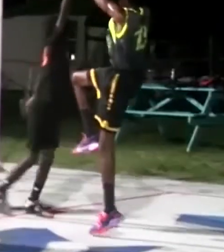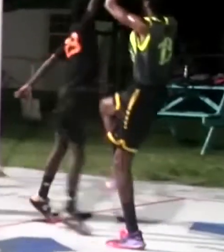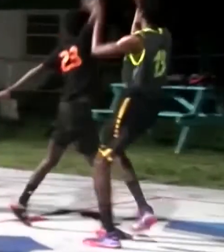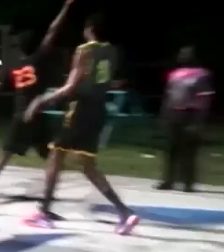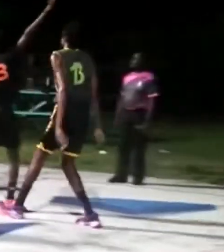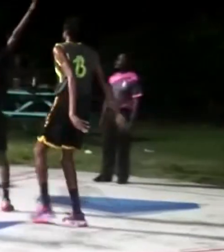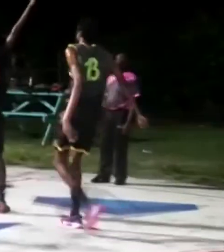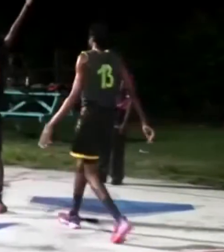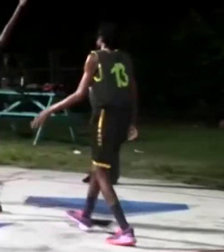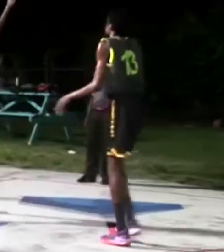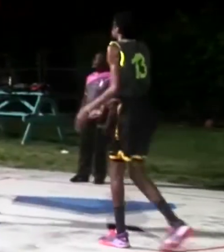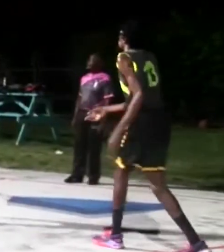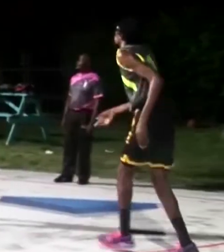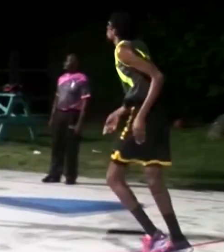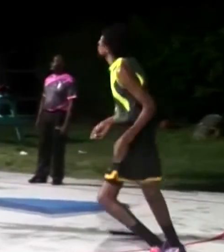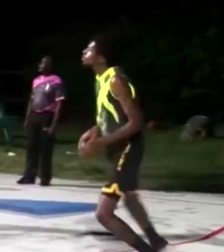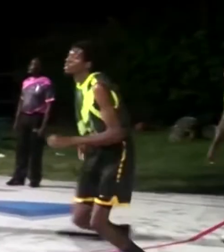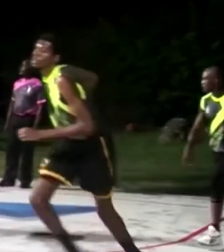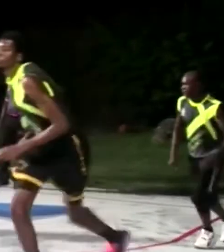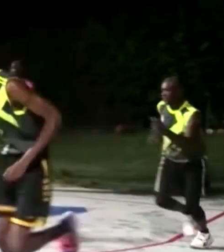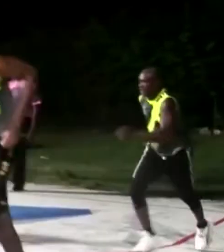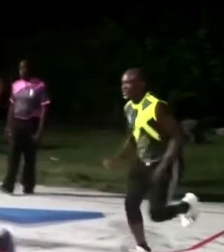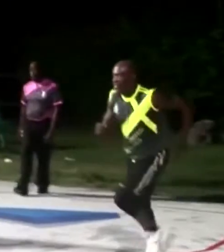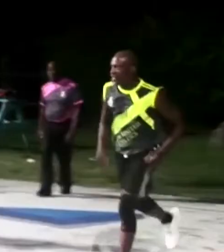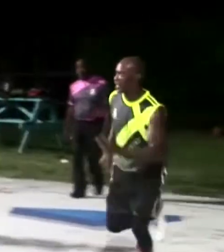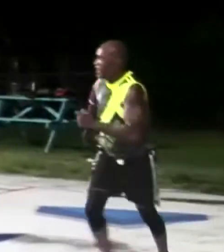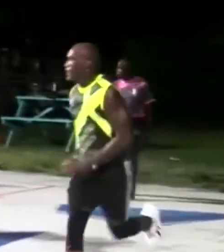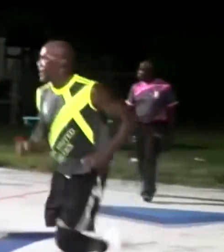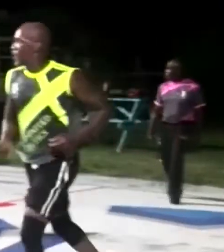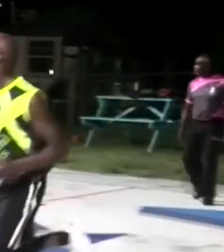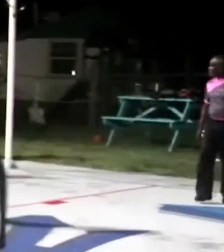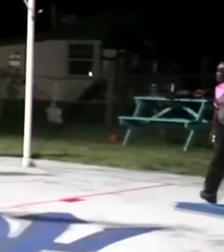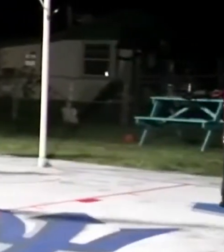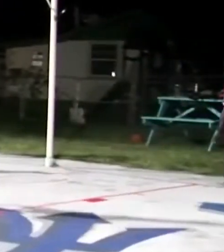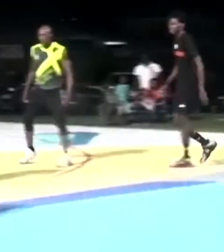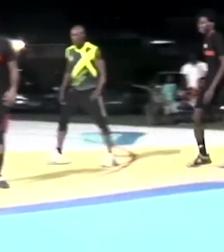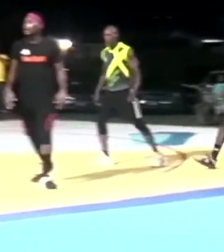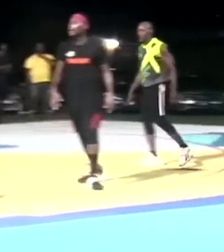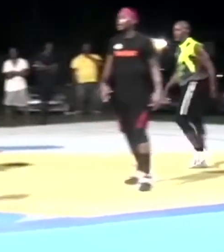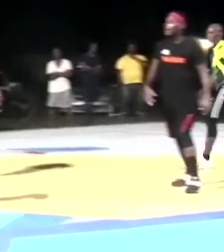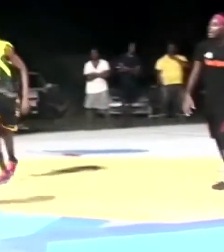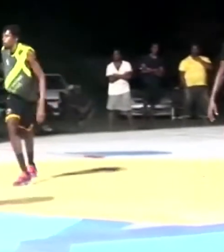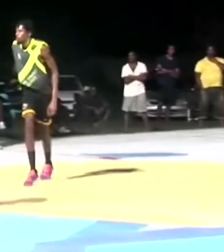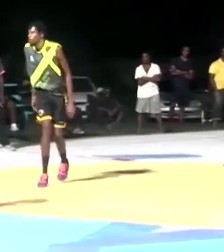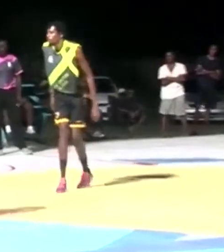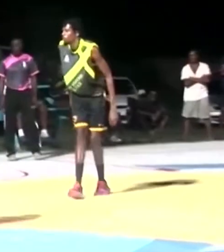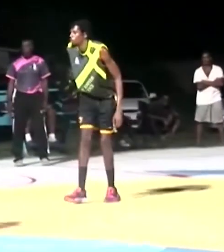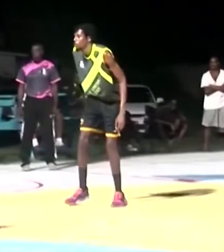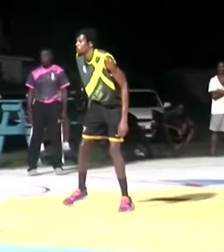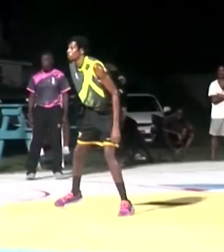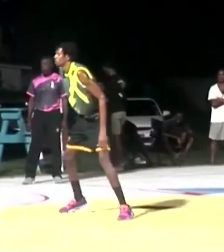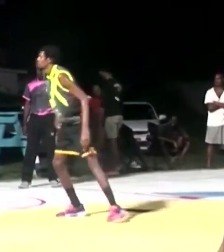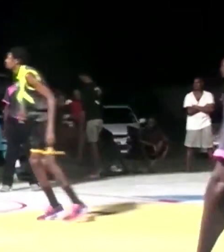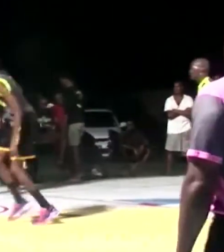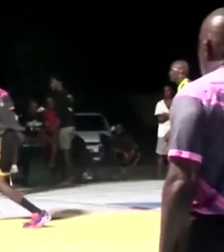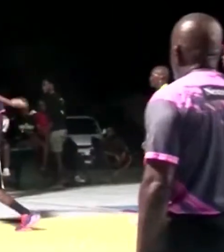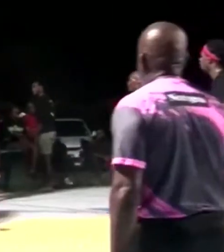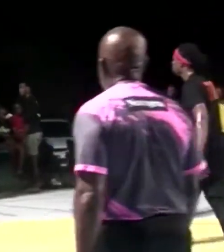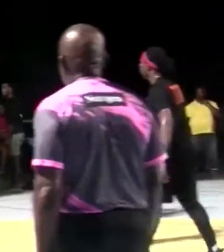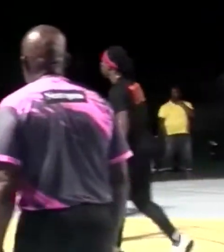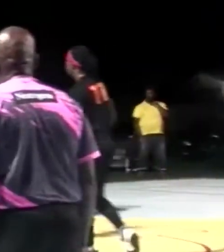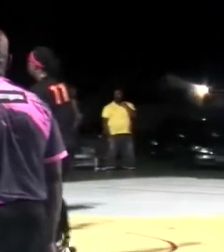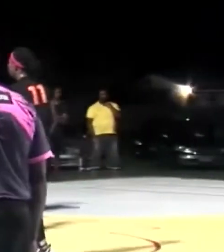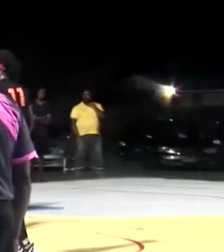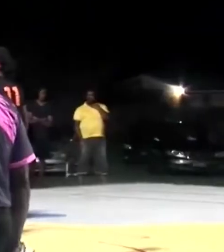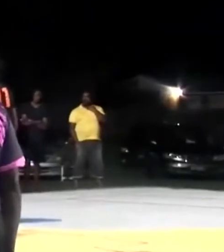Celtics. Everything dropping. Rattles in for another couple points. Young Bears had one player in double